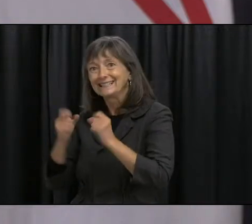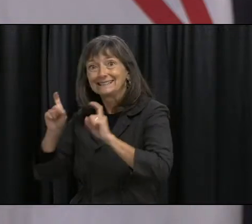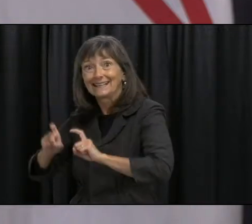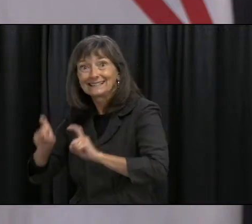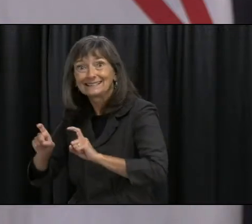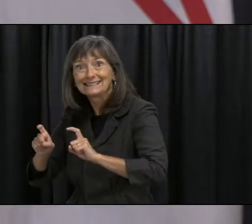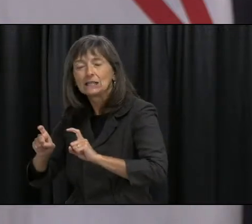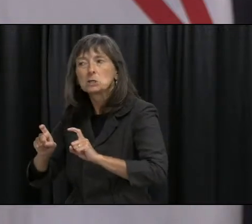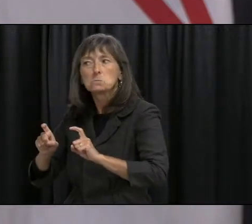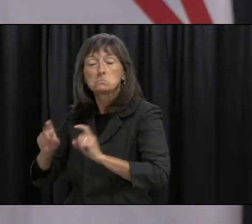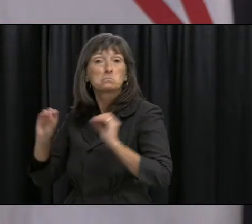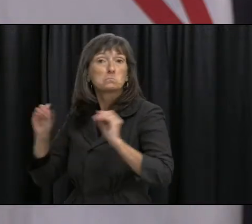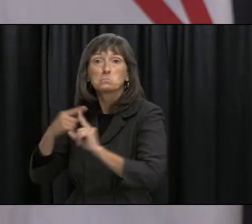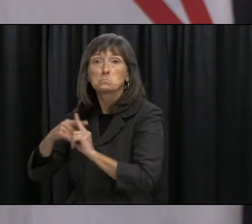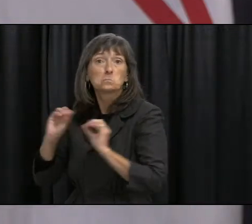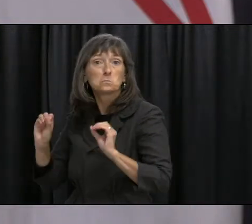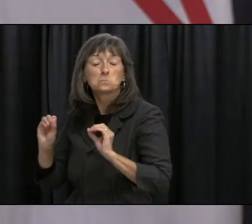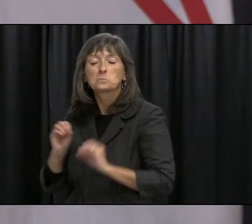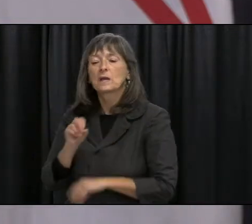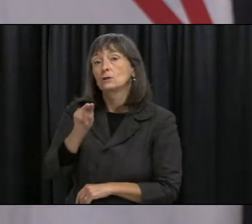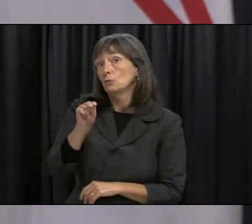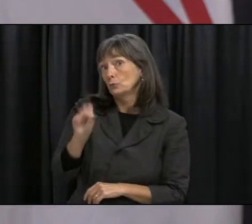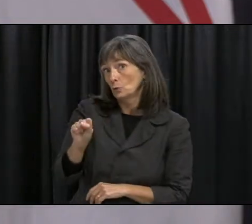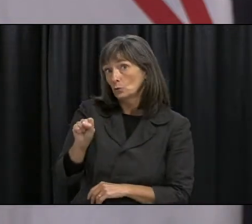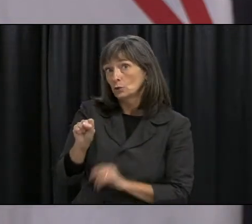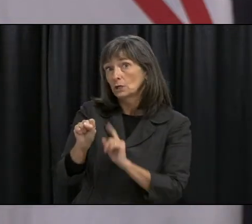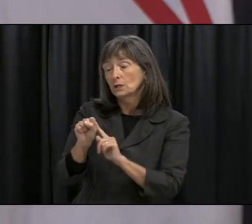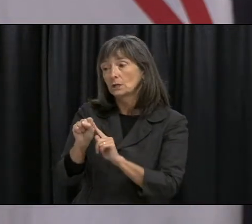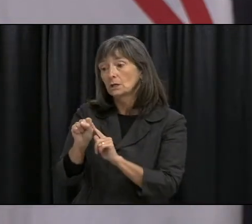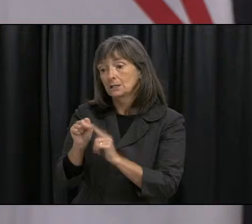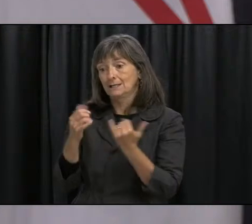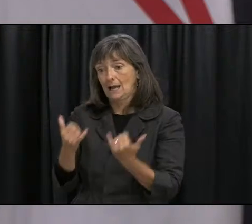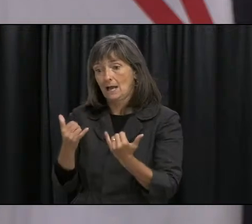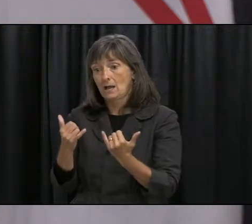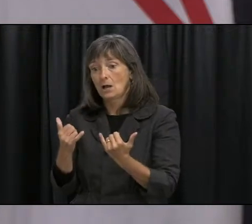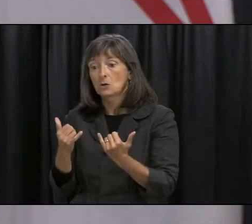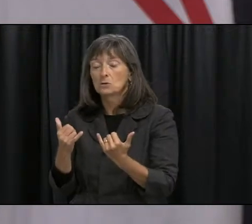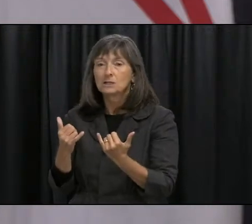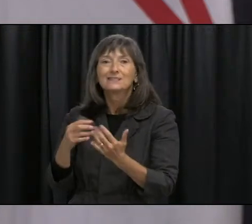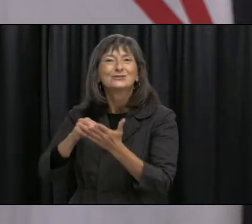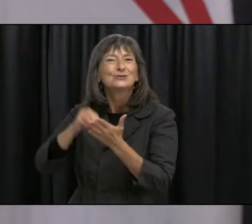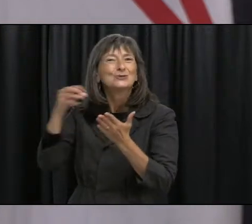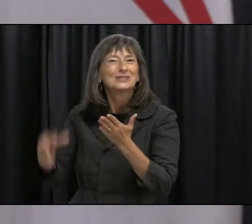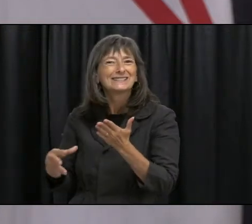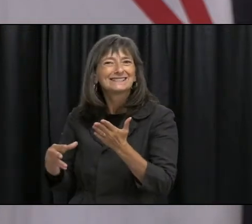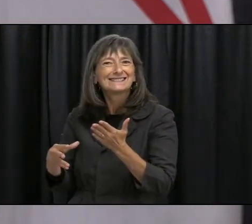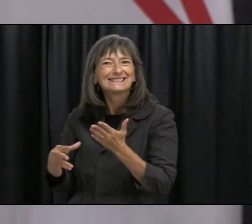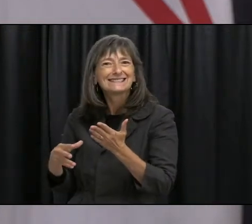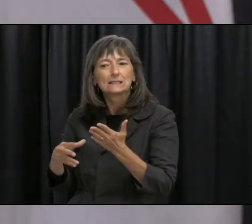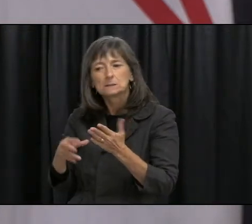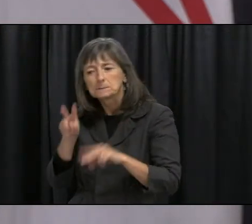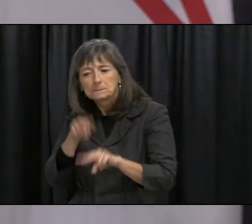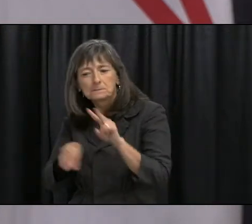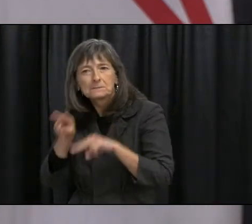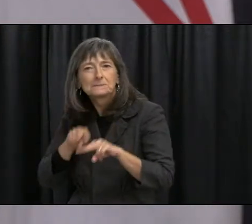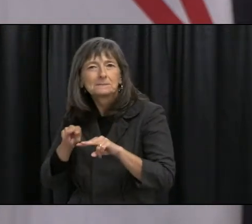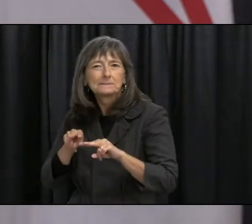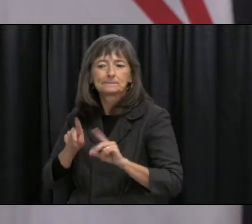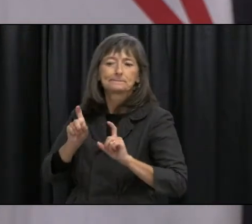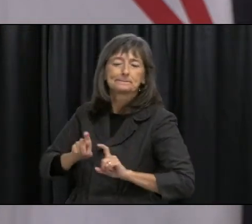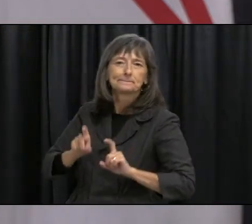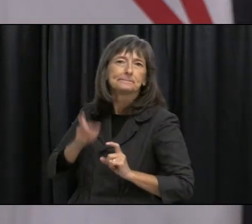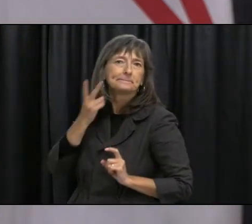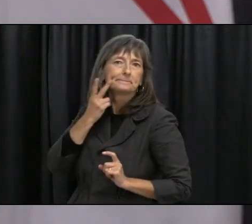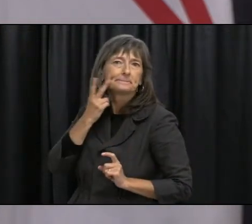regard. Nova Scotia right now are looking at students, and so there